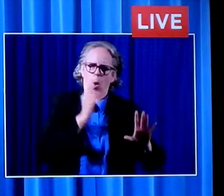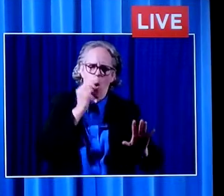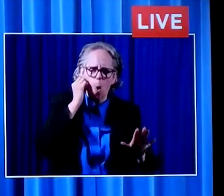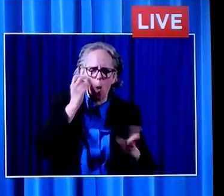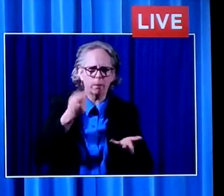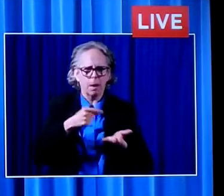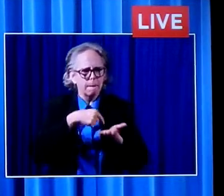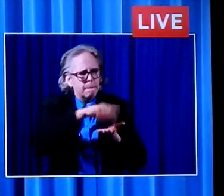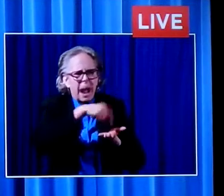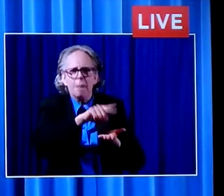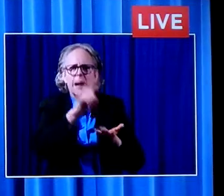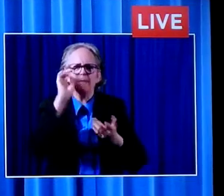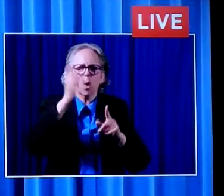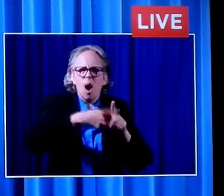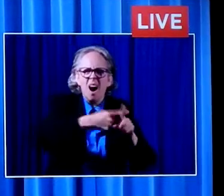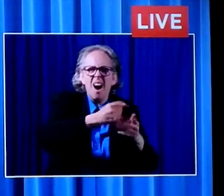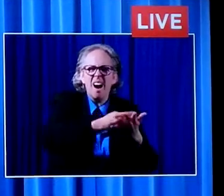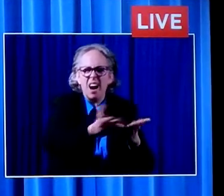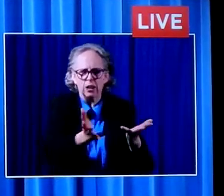and get ready for the future.